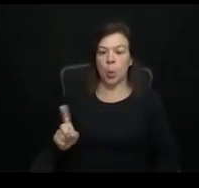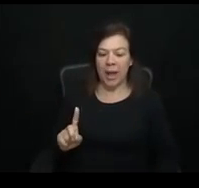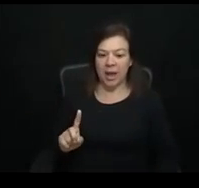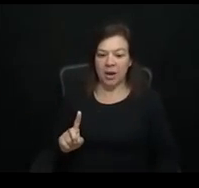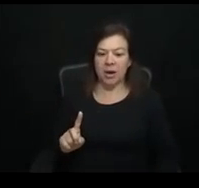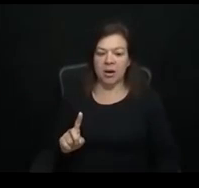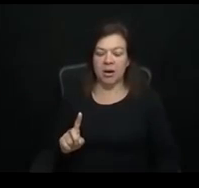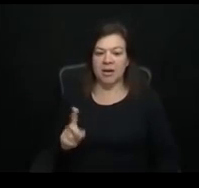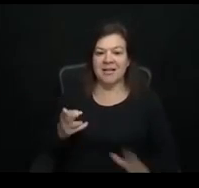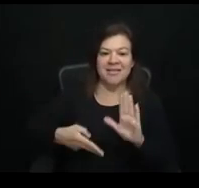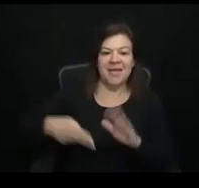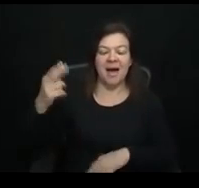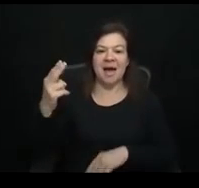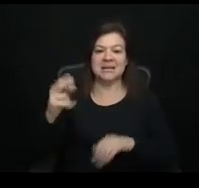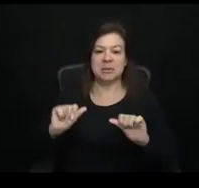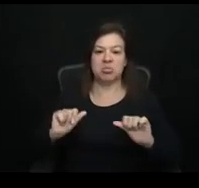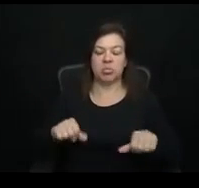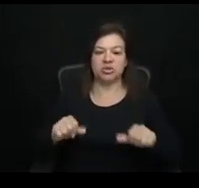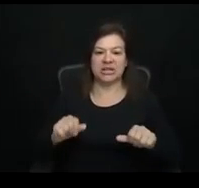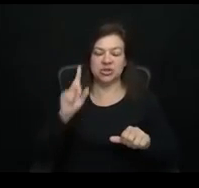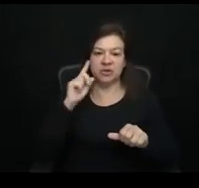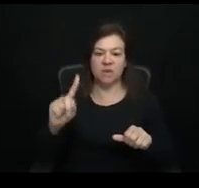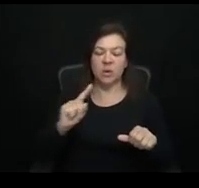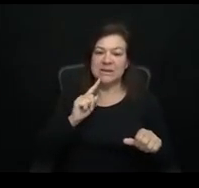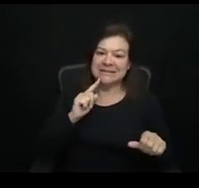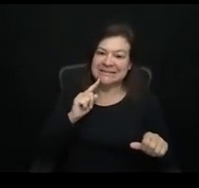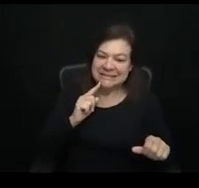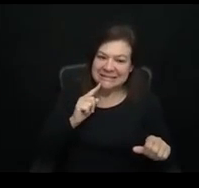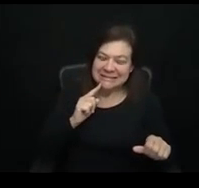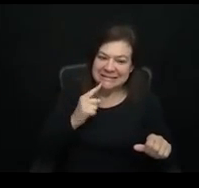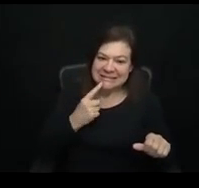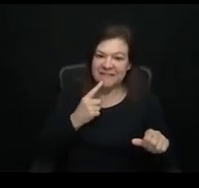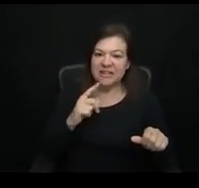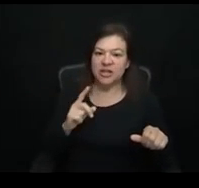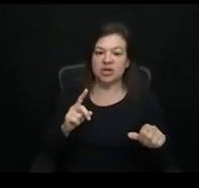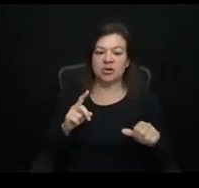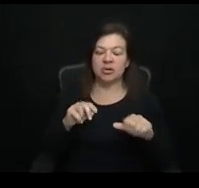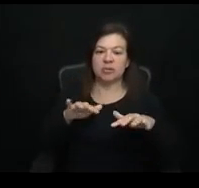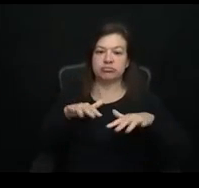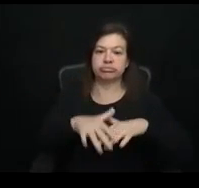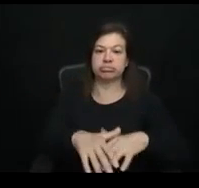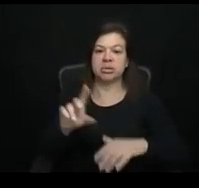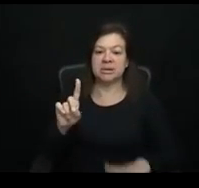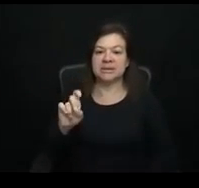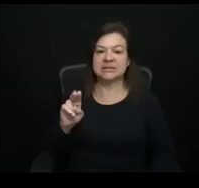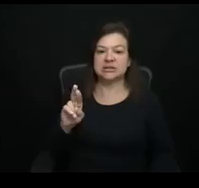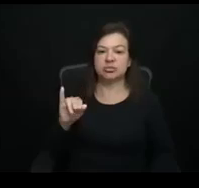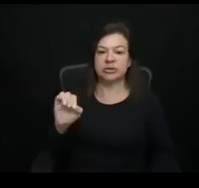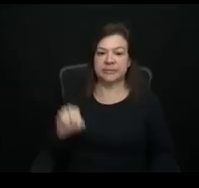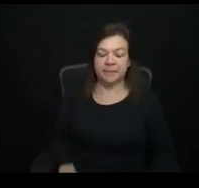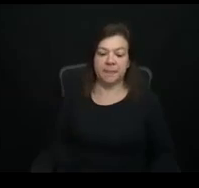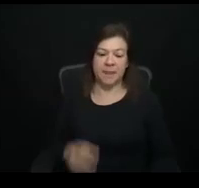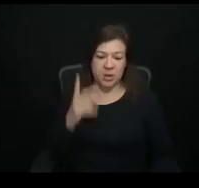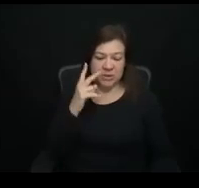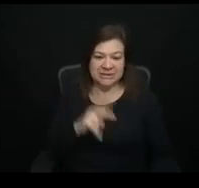highest severity or the highest potential for severe debris flows are. And you can see those are the areas in red, and